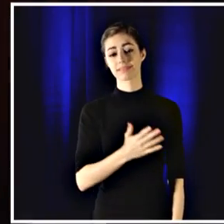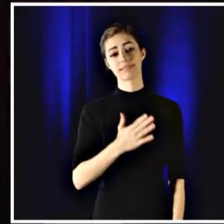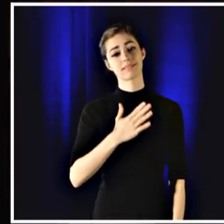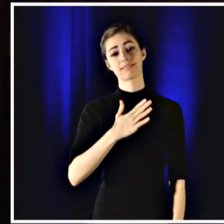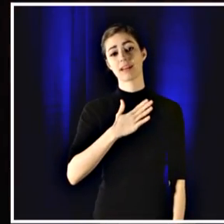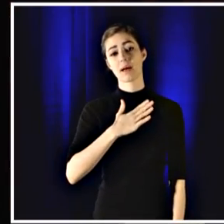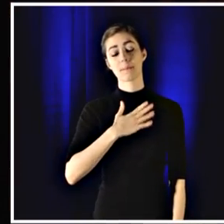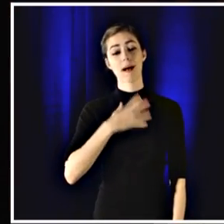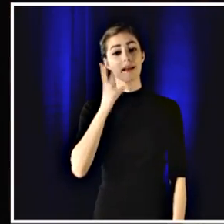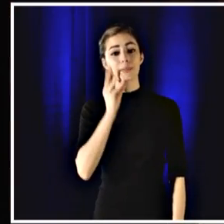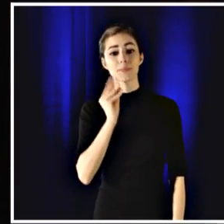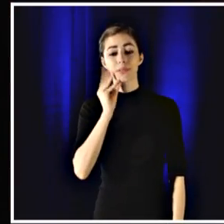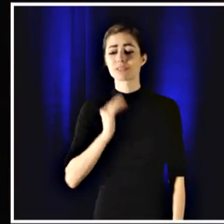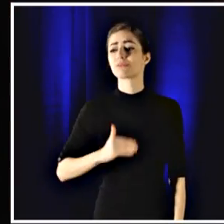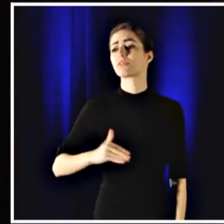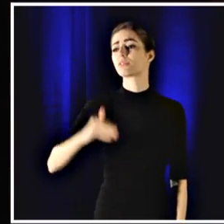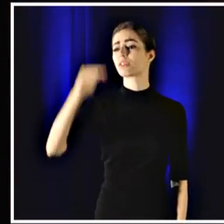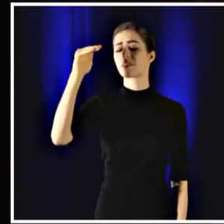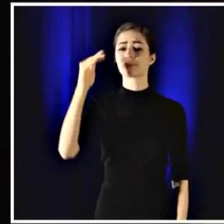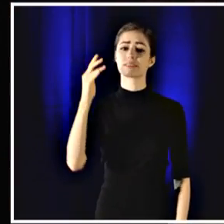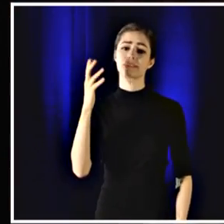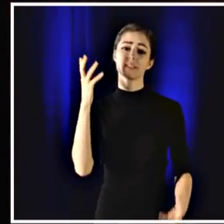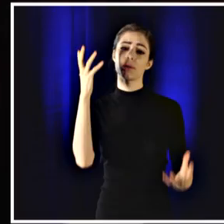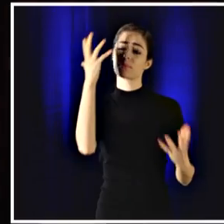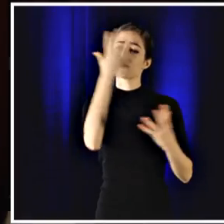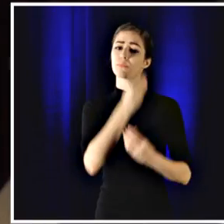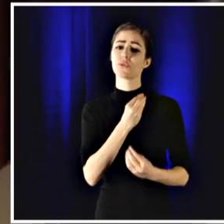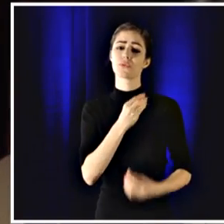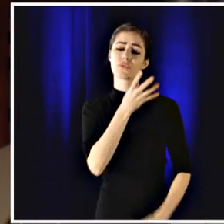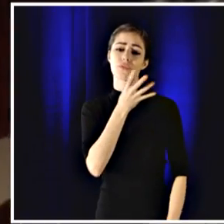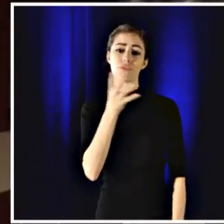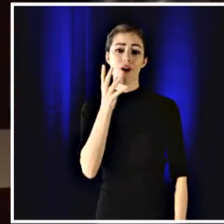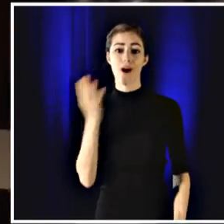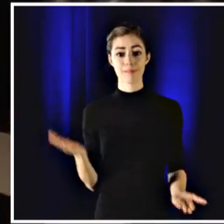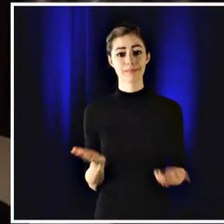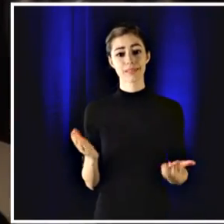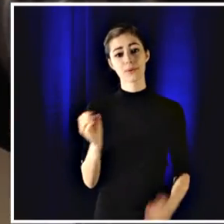I got to grow up and that we lived on a beautiful farm in rural Oregon.